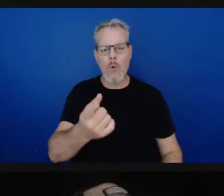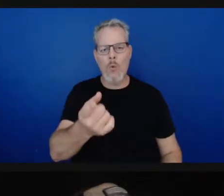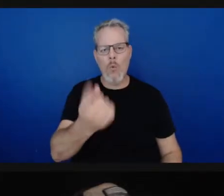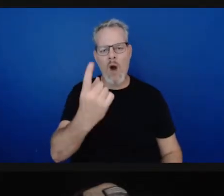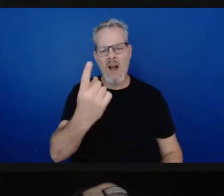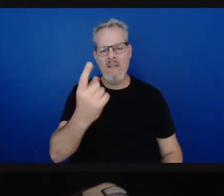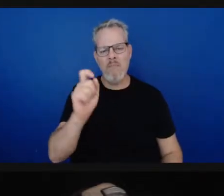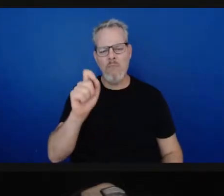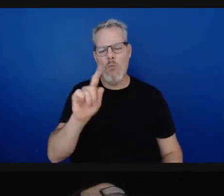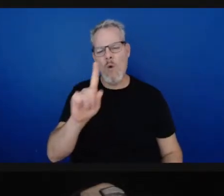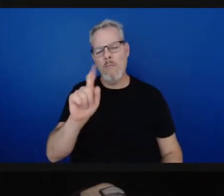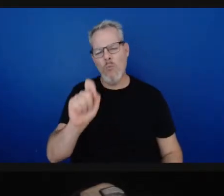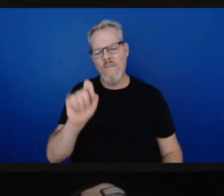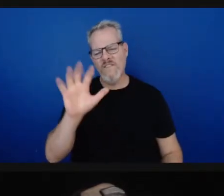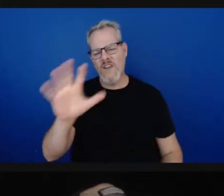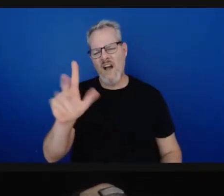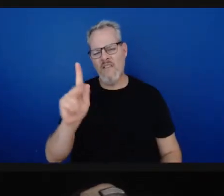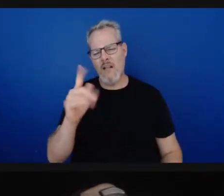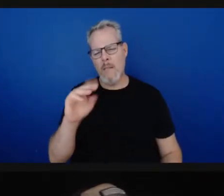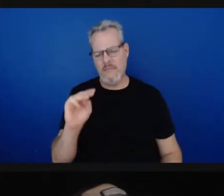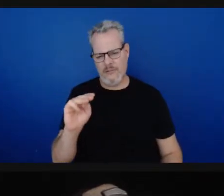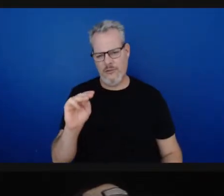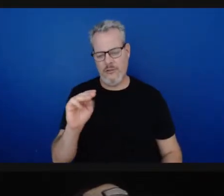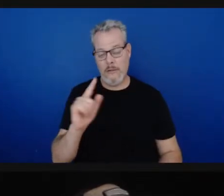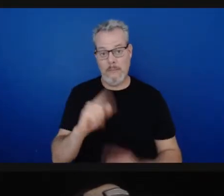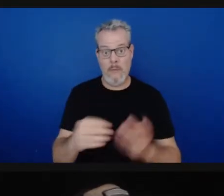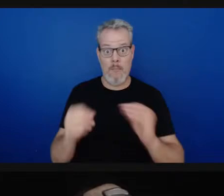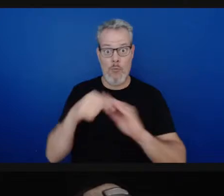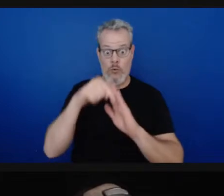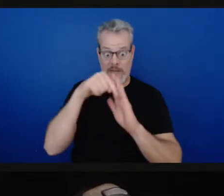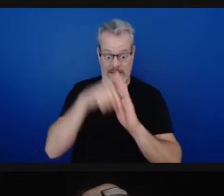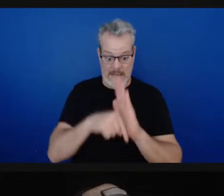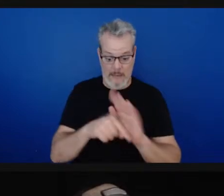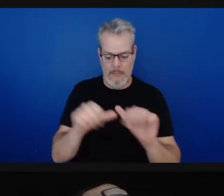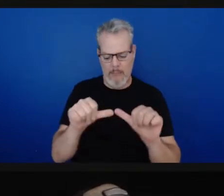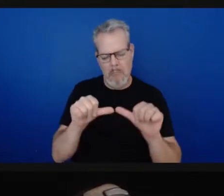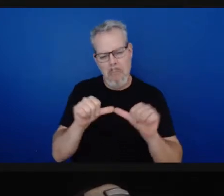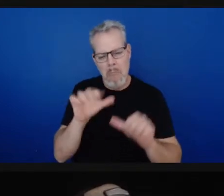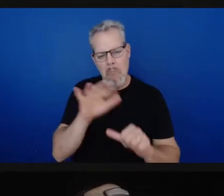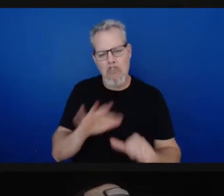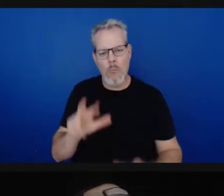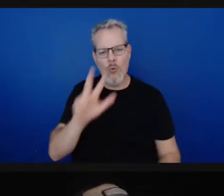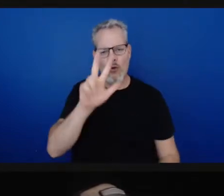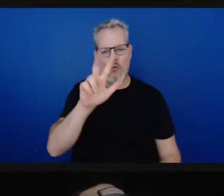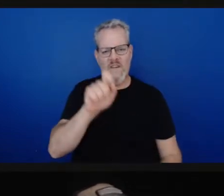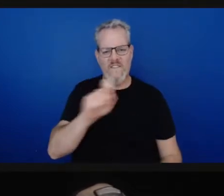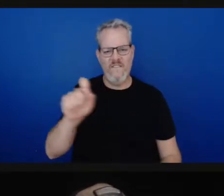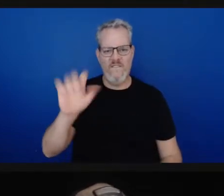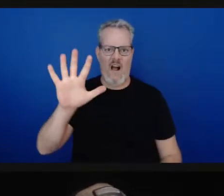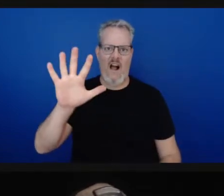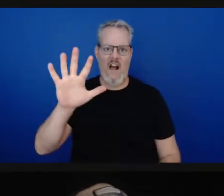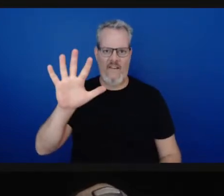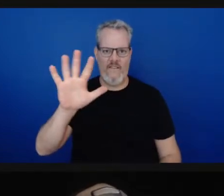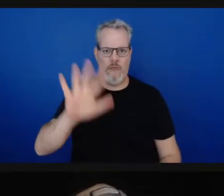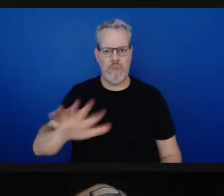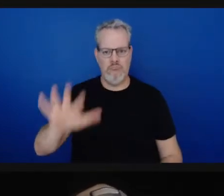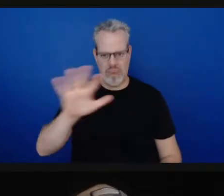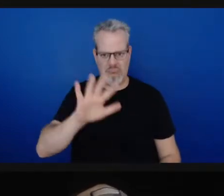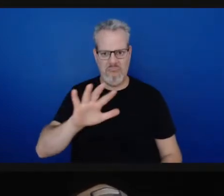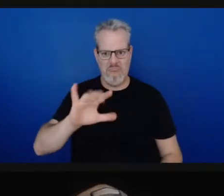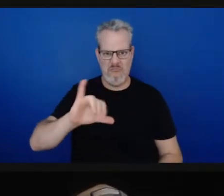here, whereas the deeper chamber is in a range of 3 to 5 or so. A pretty tall